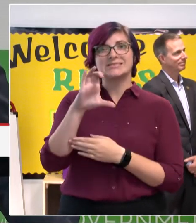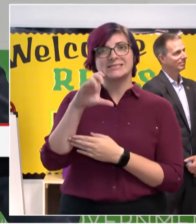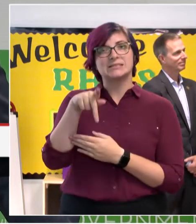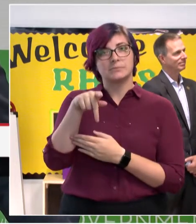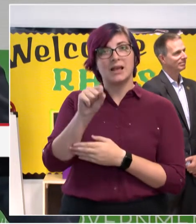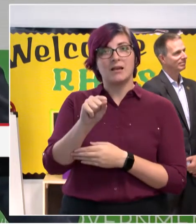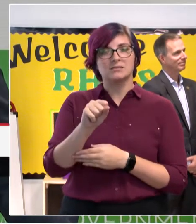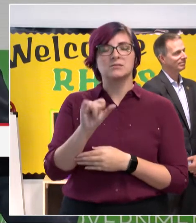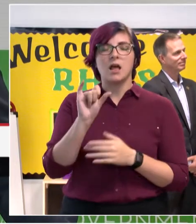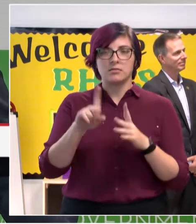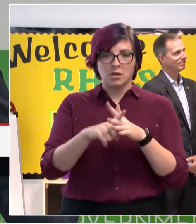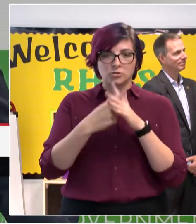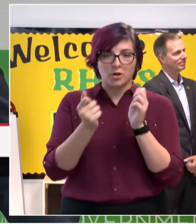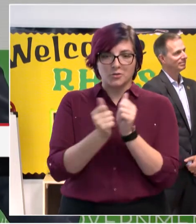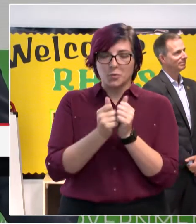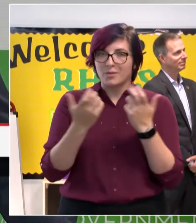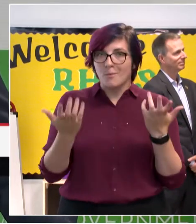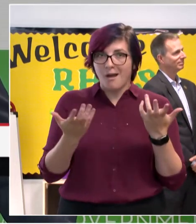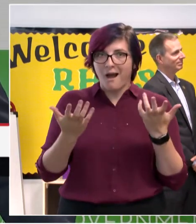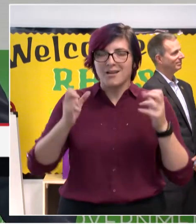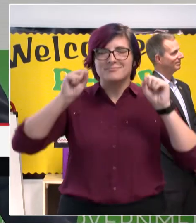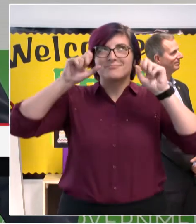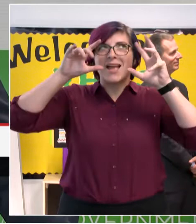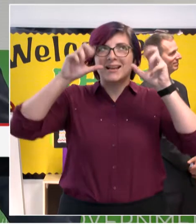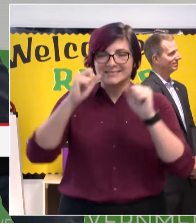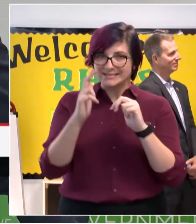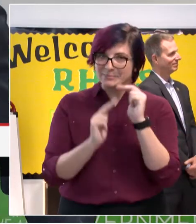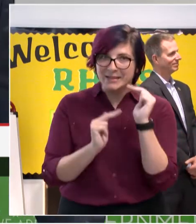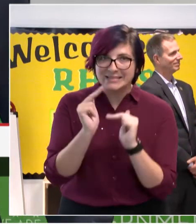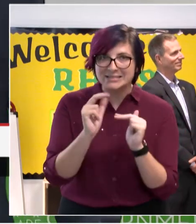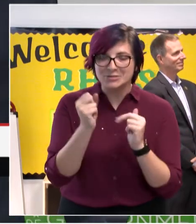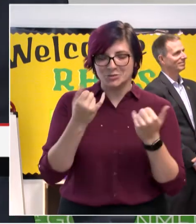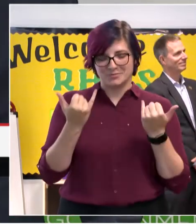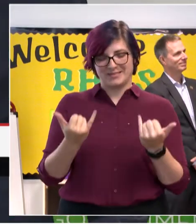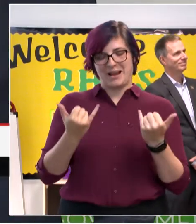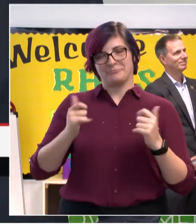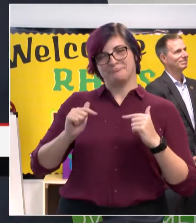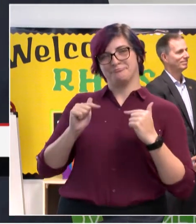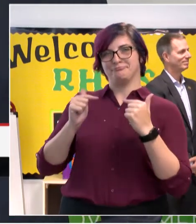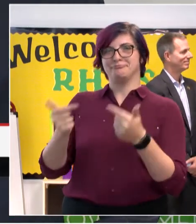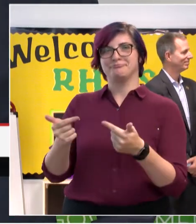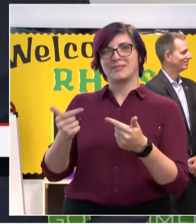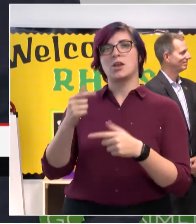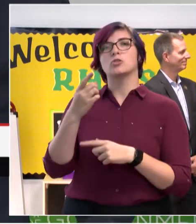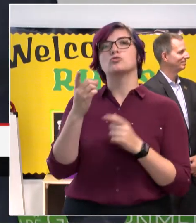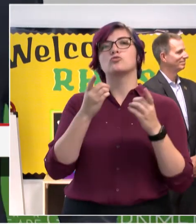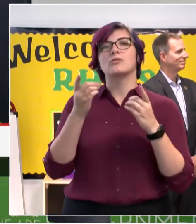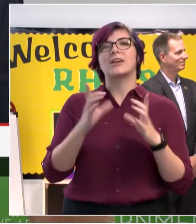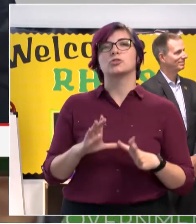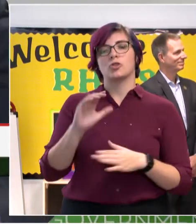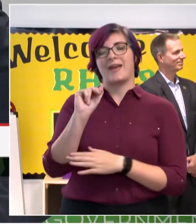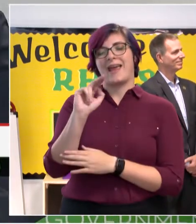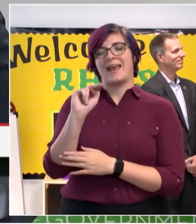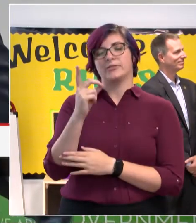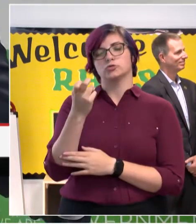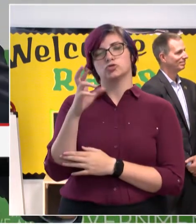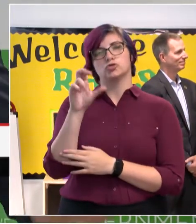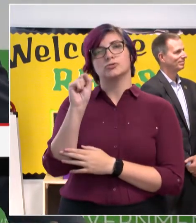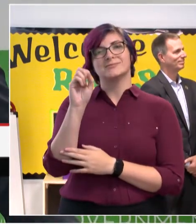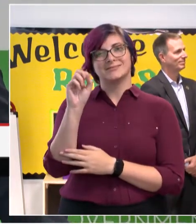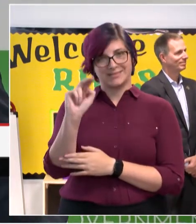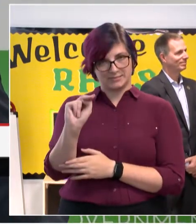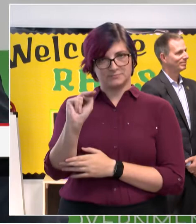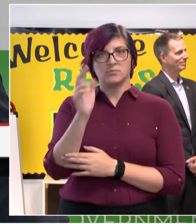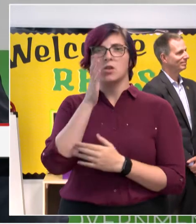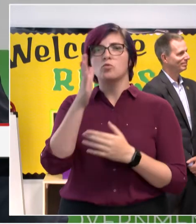starts with a phenomenal facility. So it is my pleasure at this time to turn it over to Director Anderson, who's going to share more about